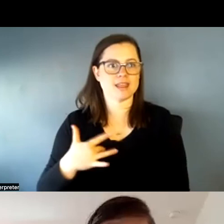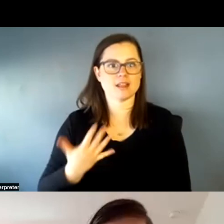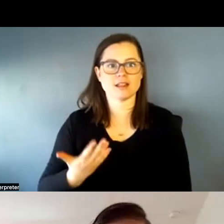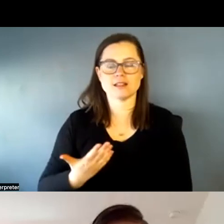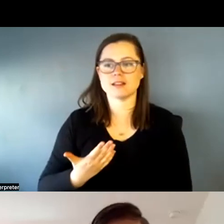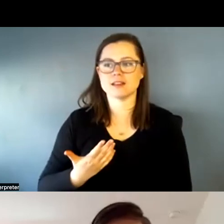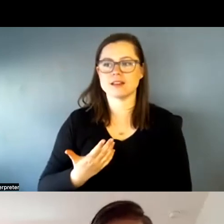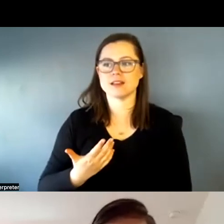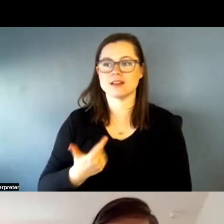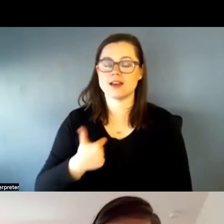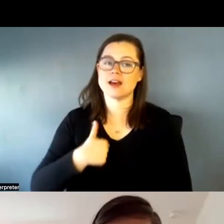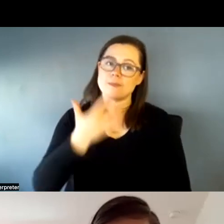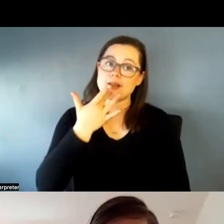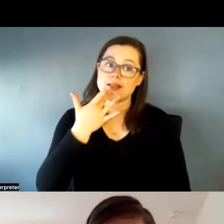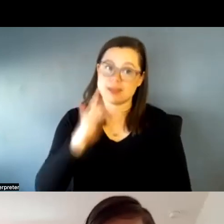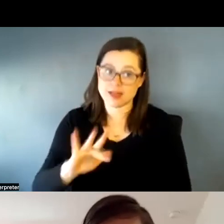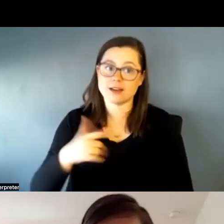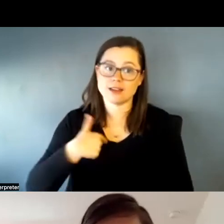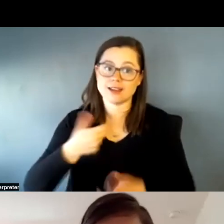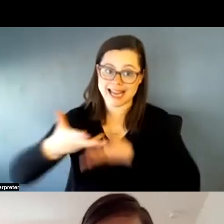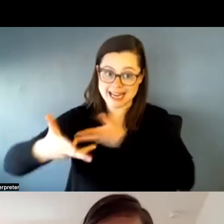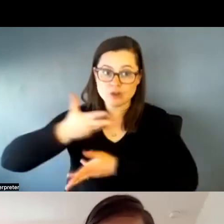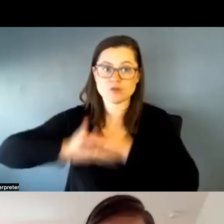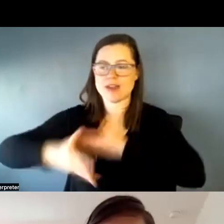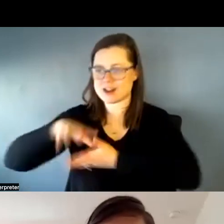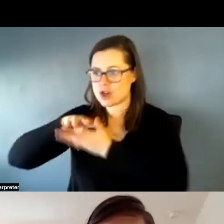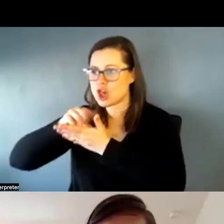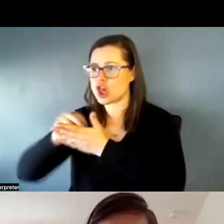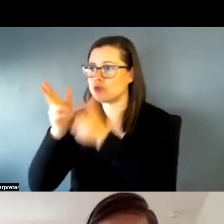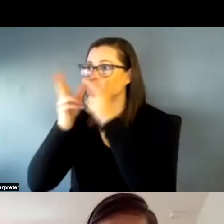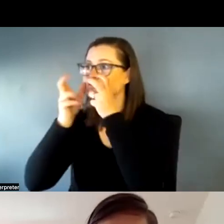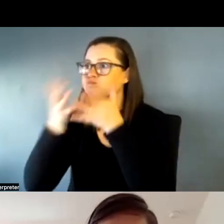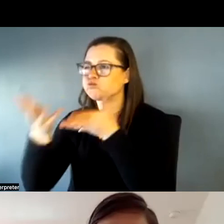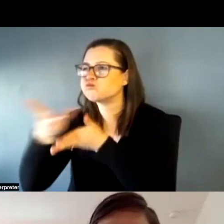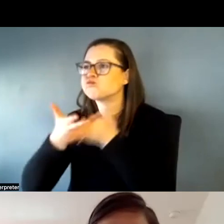I have the luxury to interact with and to learn from.